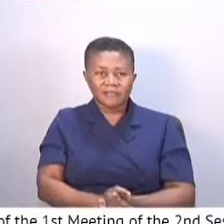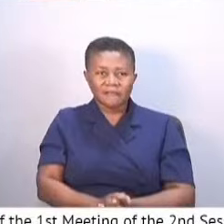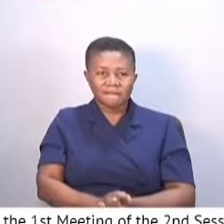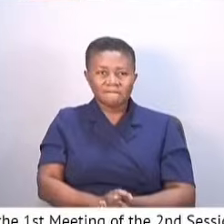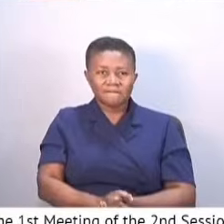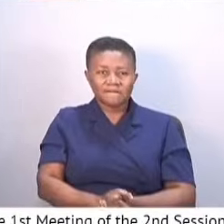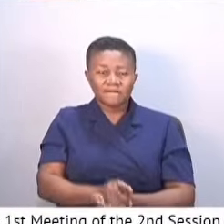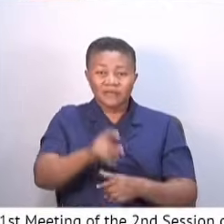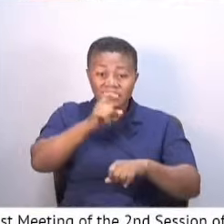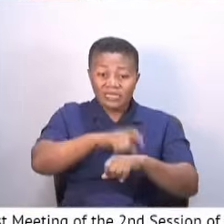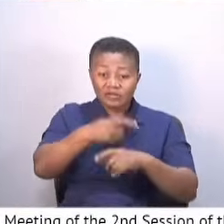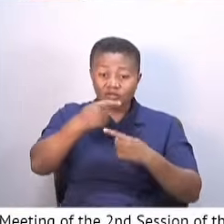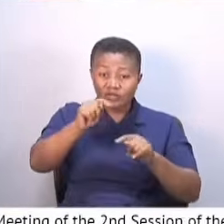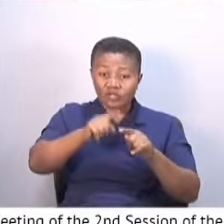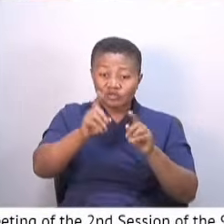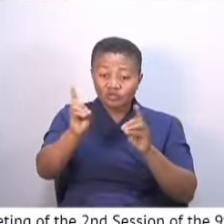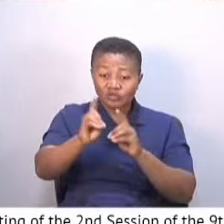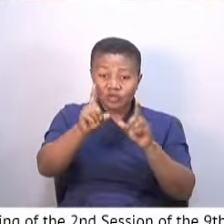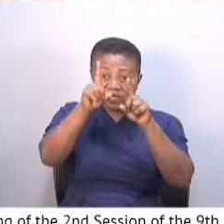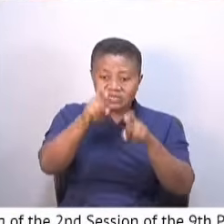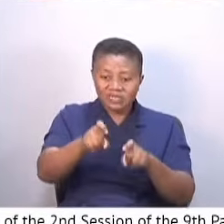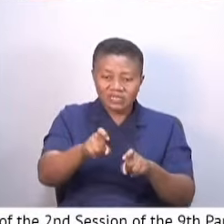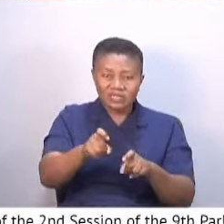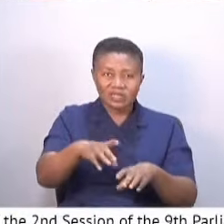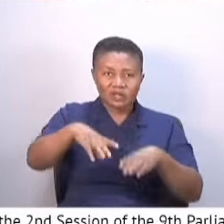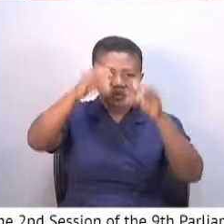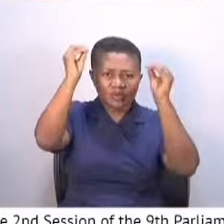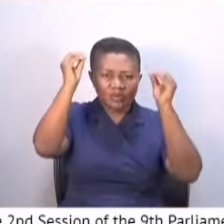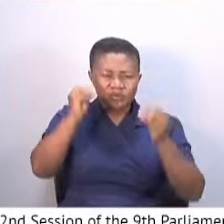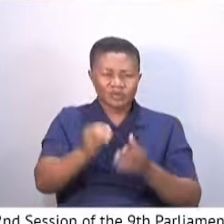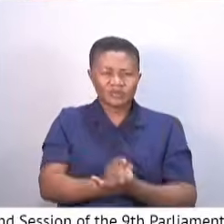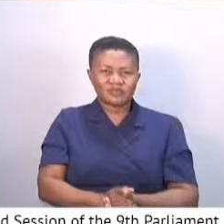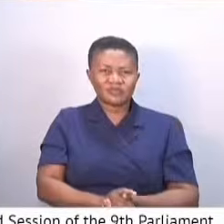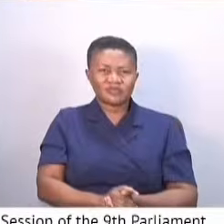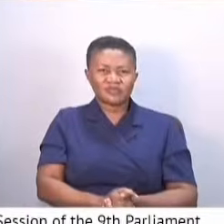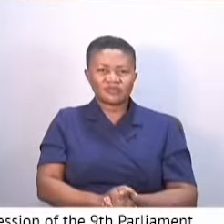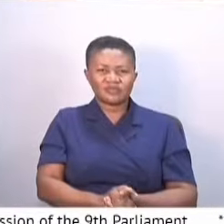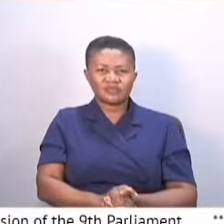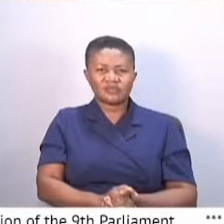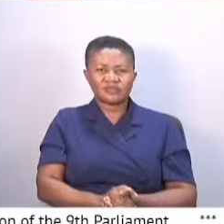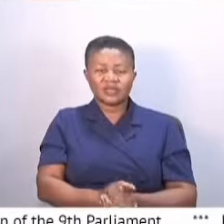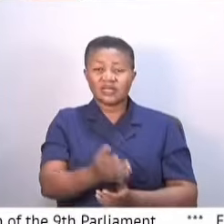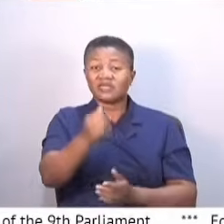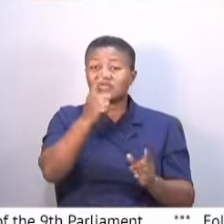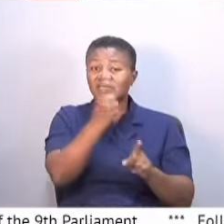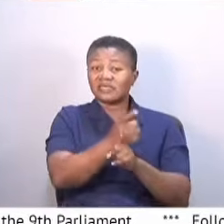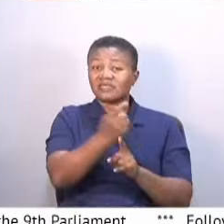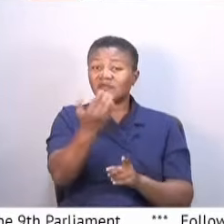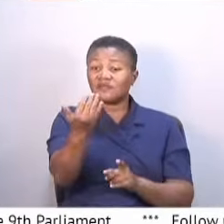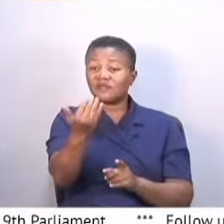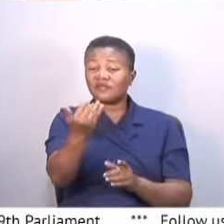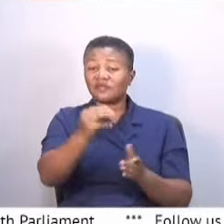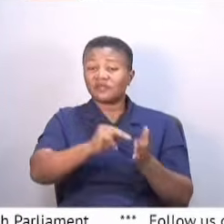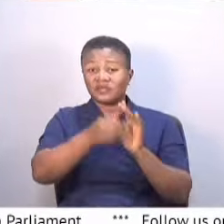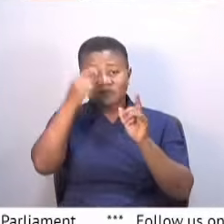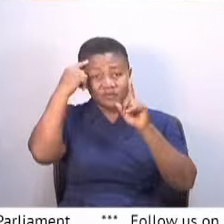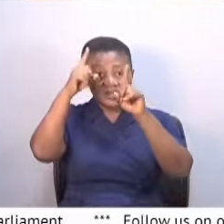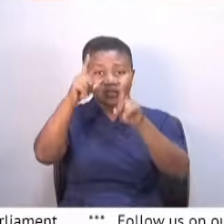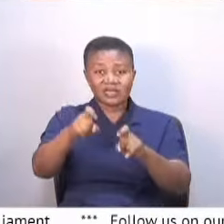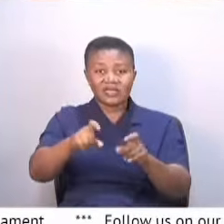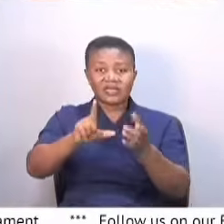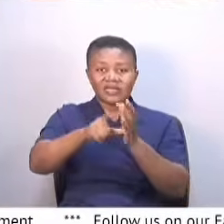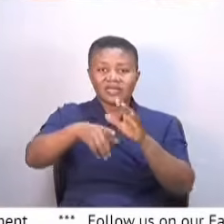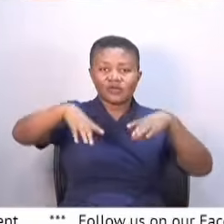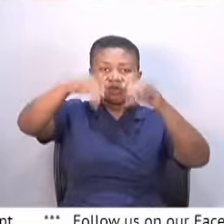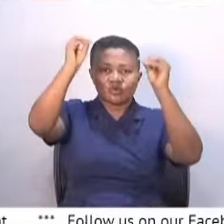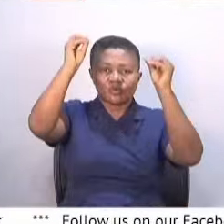trying to upload, they doom so. Anytime they try to upload, they write aptitude test. You give them 15 minutes to do the aptitude test. Within the period, doom so. They